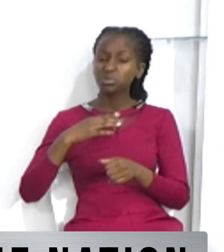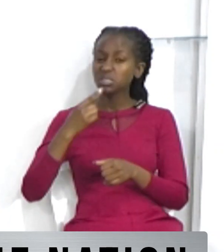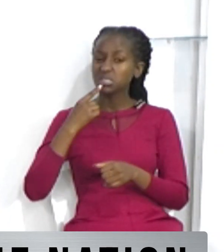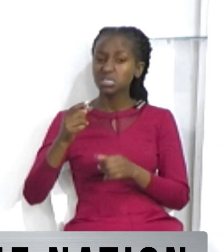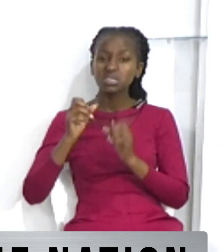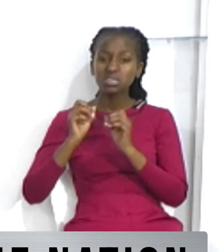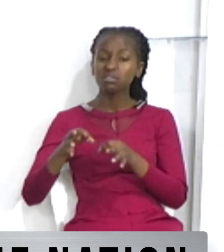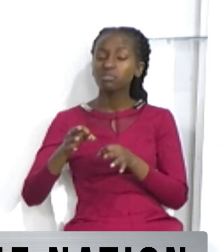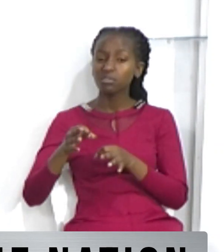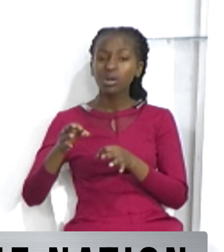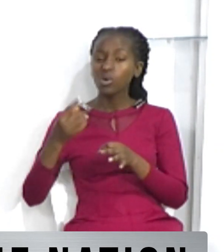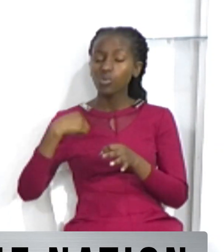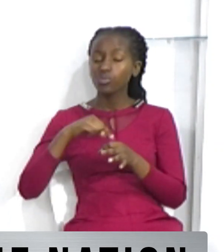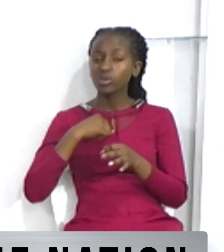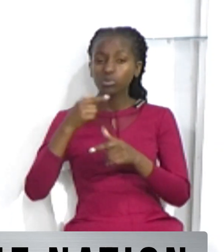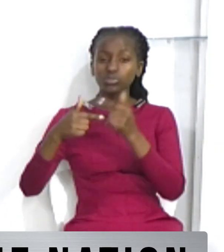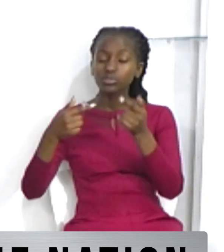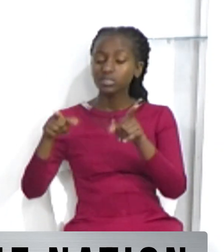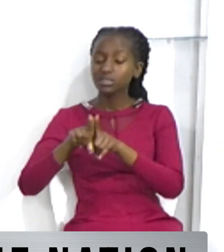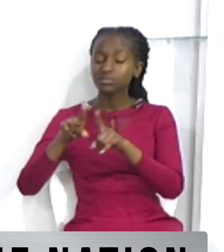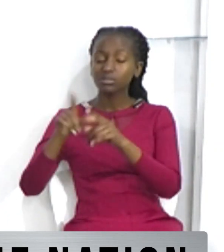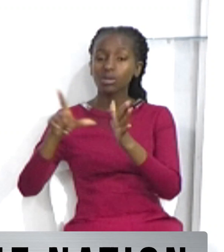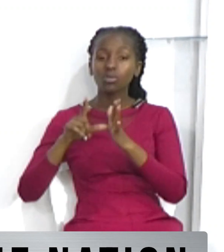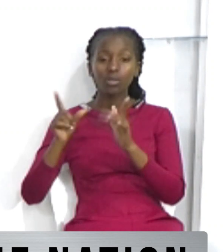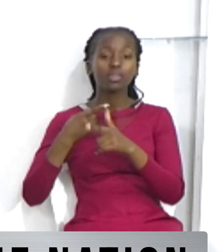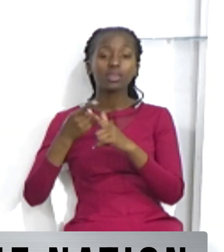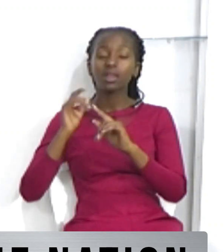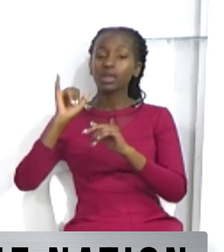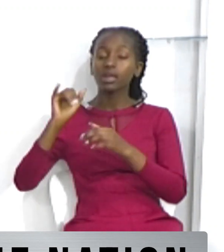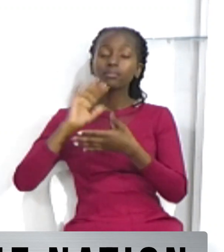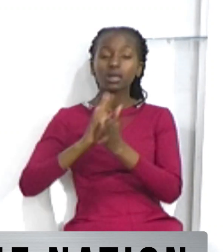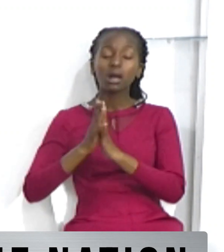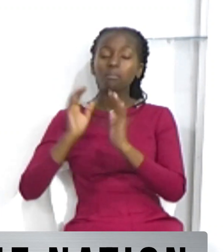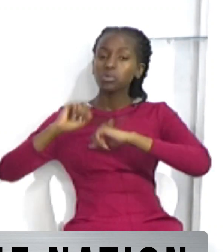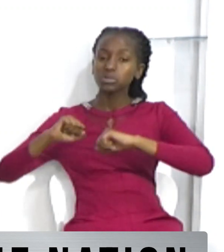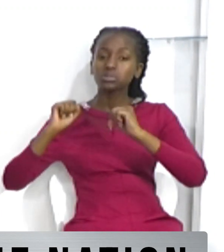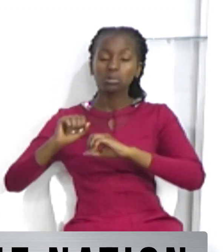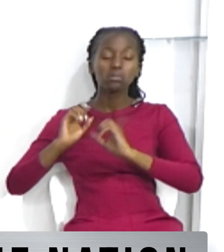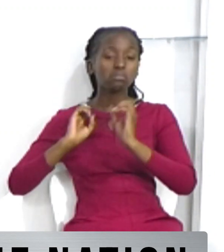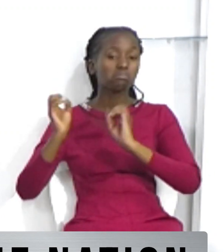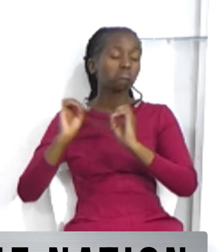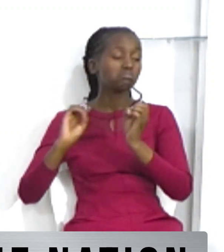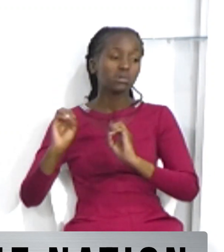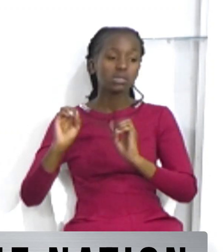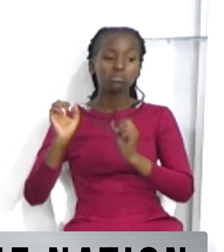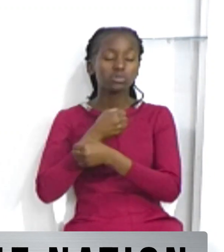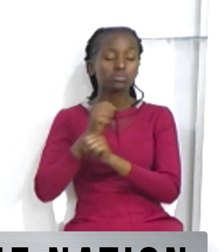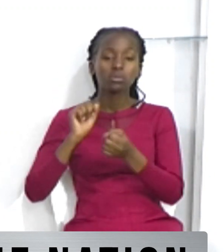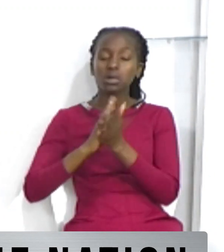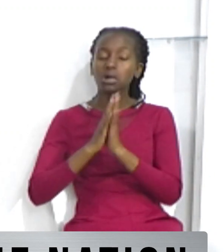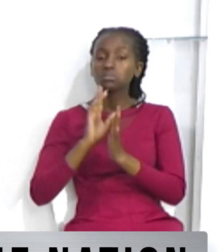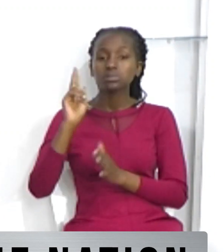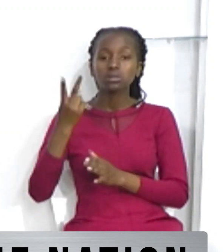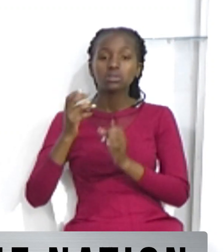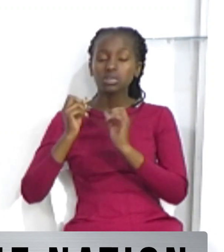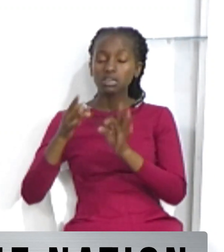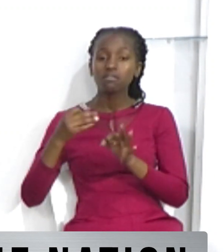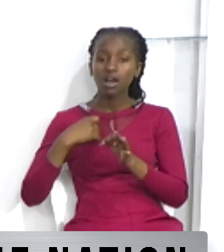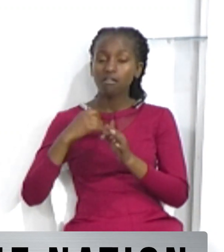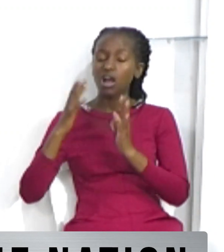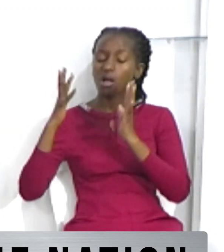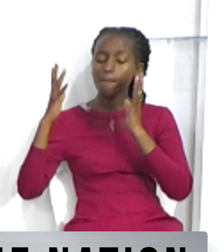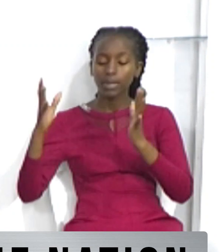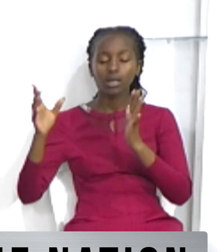hot air. I don't know if you agree with that. That we may never ever get into second world as long as we have a